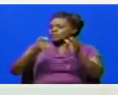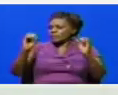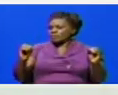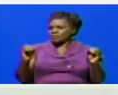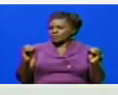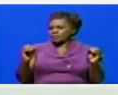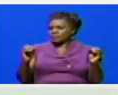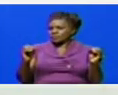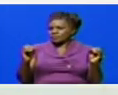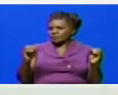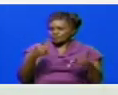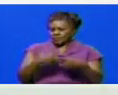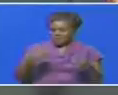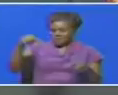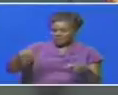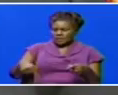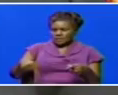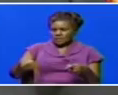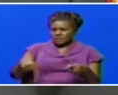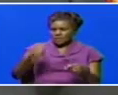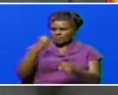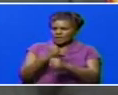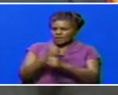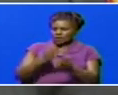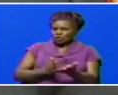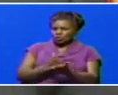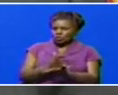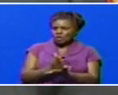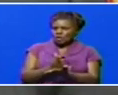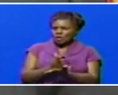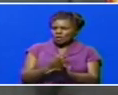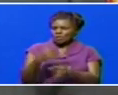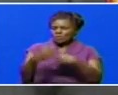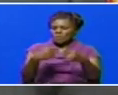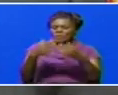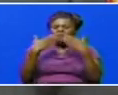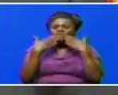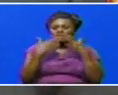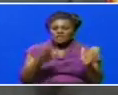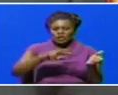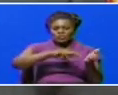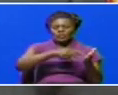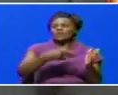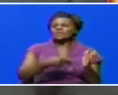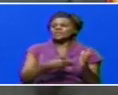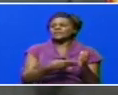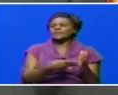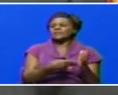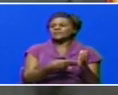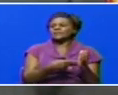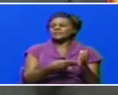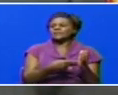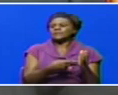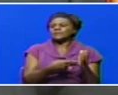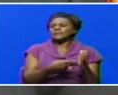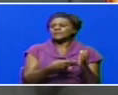My theme actually this year, this financial year, is to ensure that we now progress and complete those projects which we launched last year. So